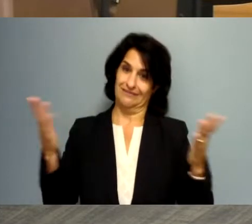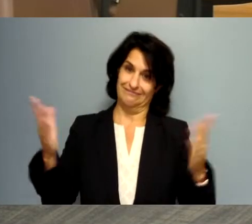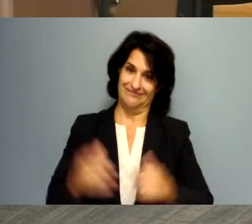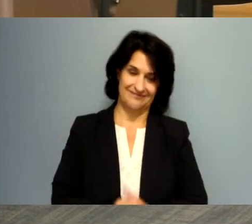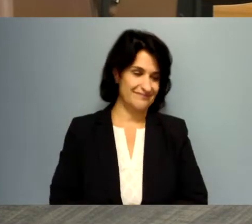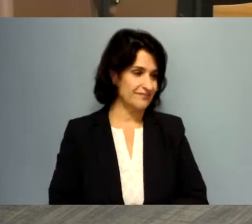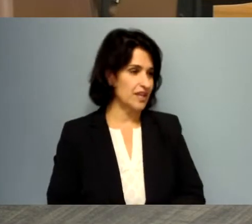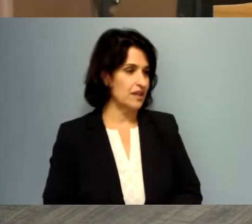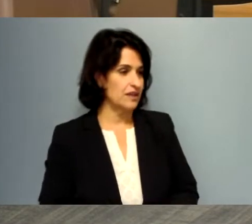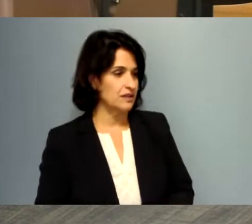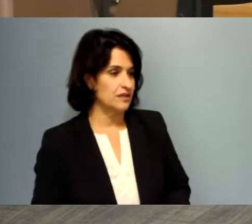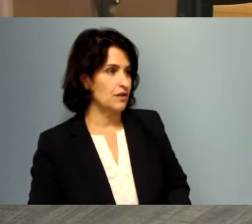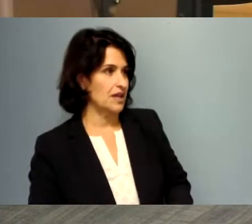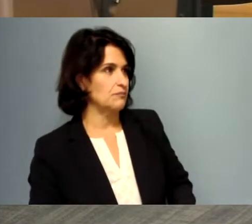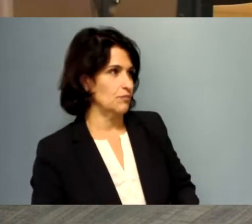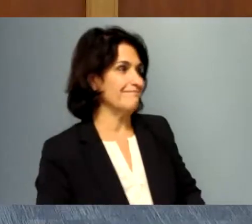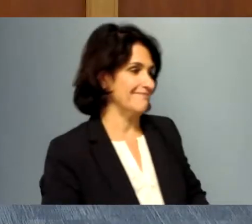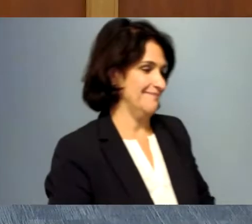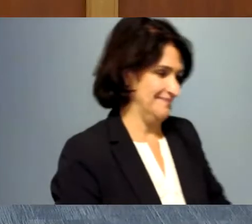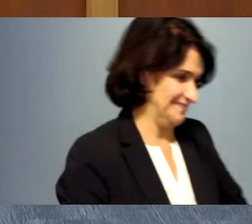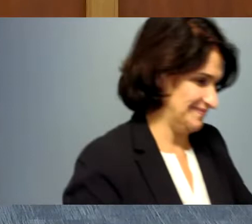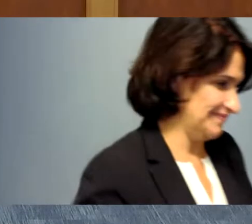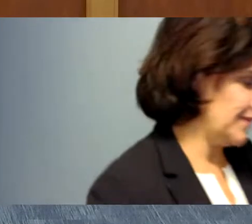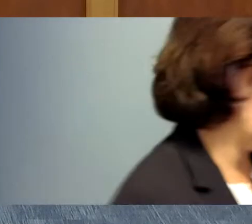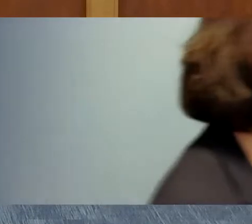So, Can you hold Dave?